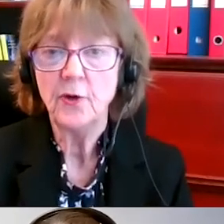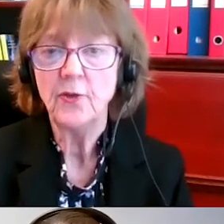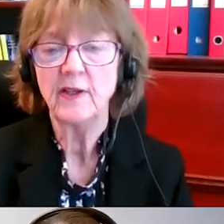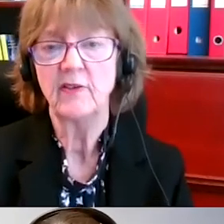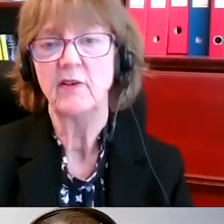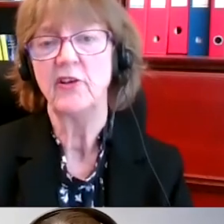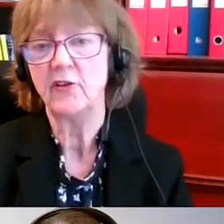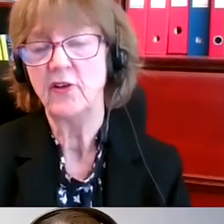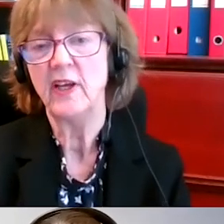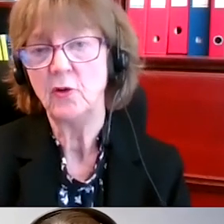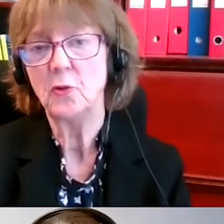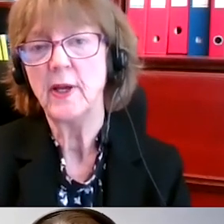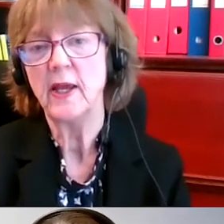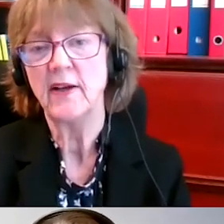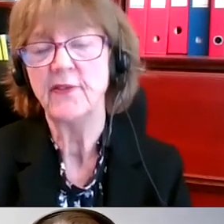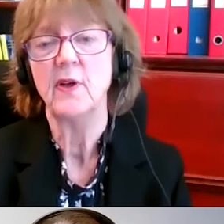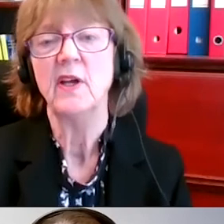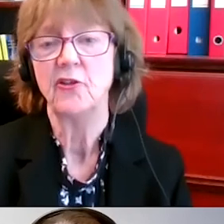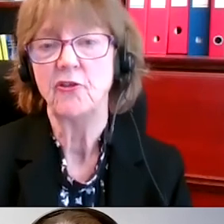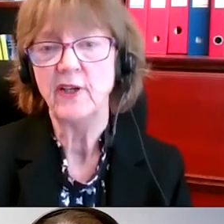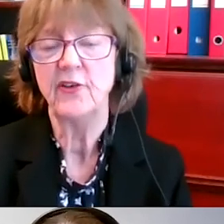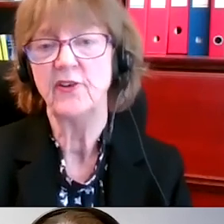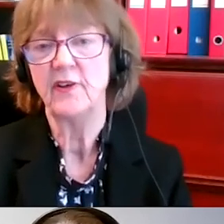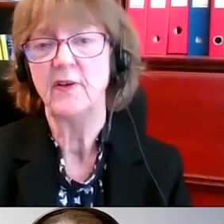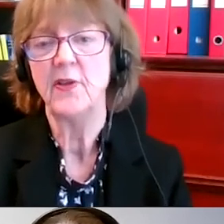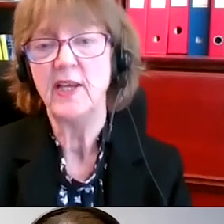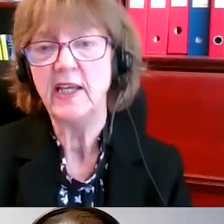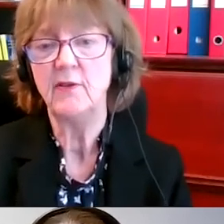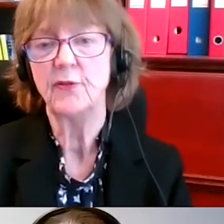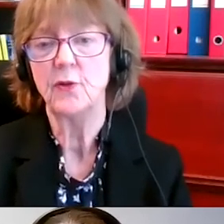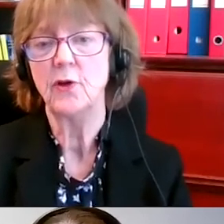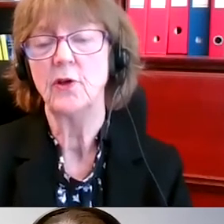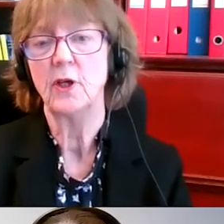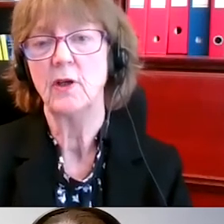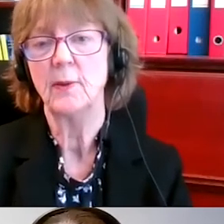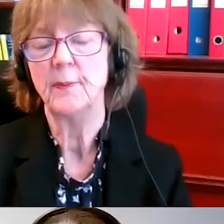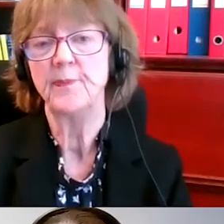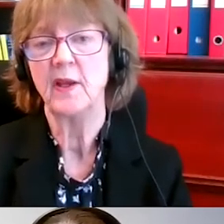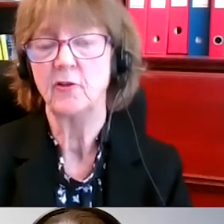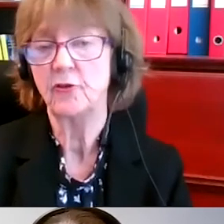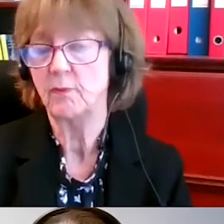I know that children in Norway have stressed the need for